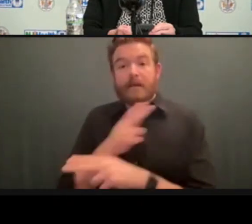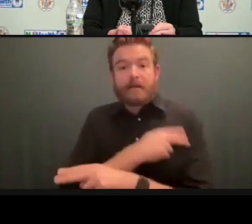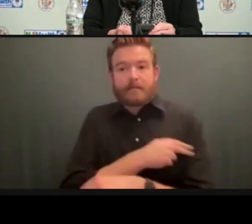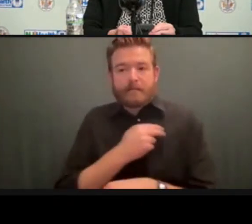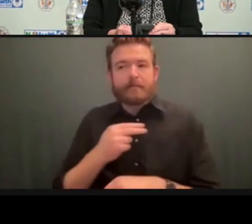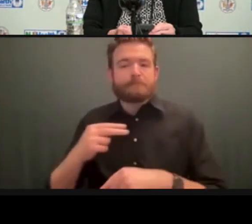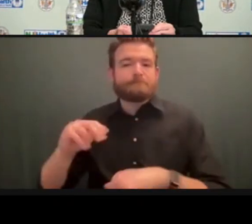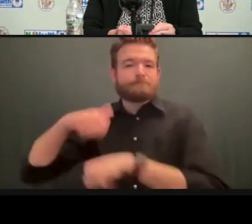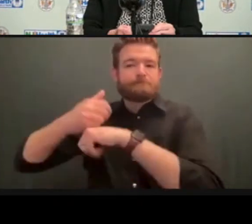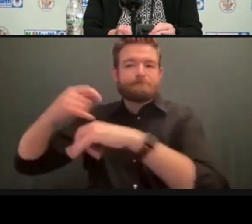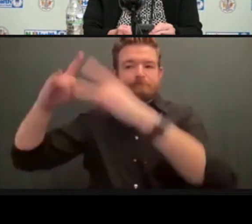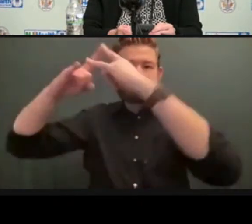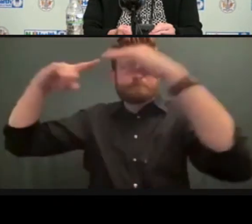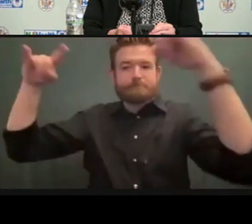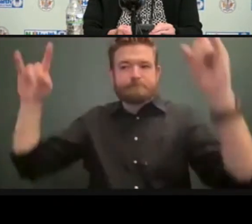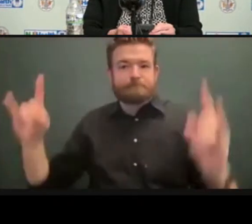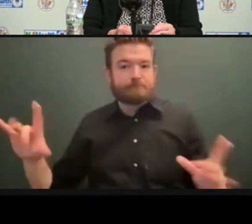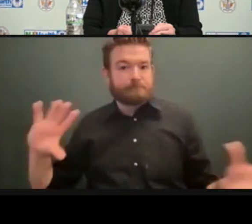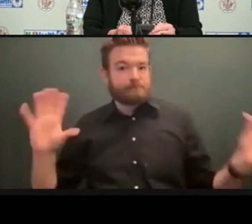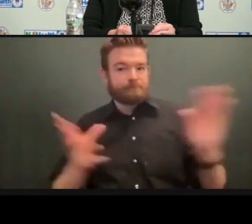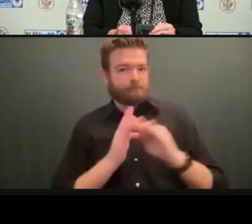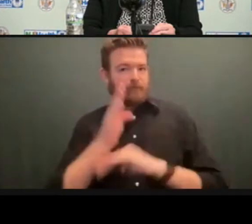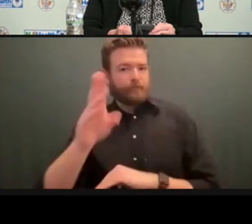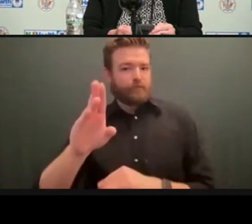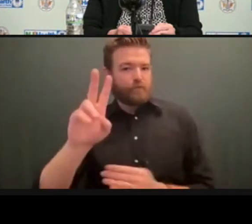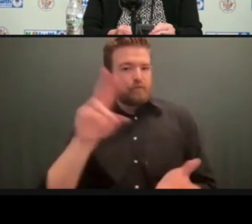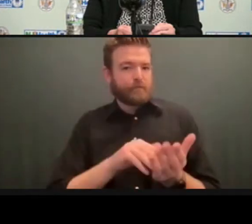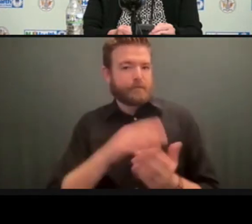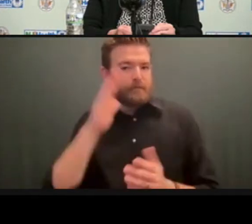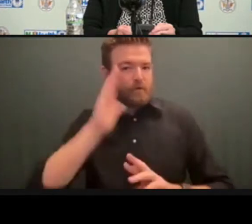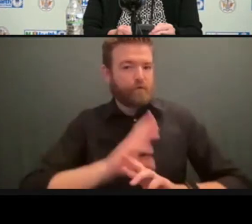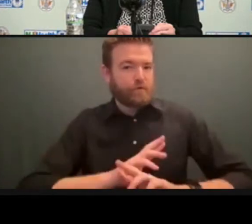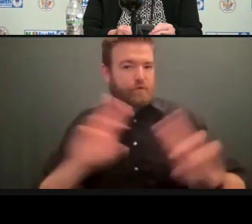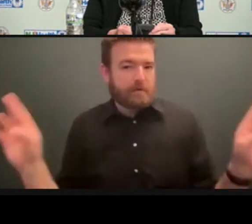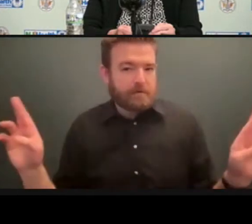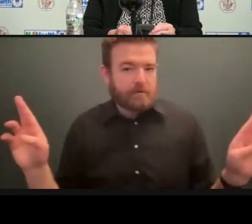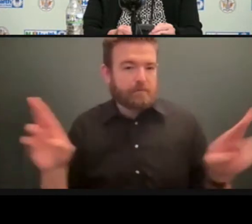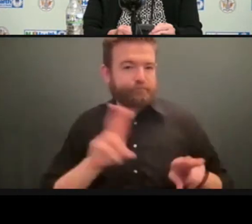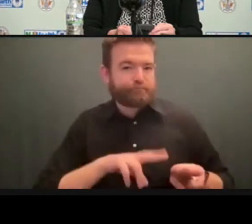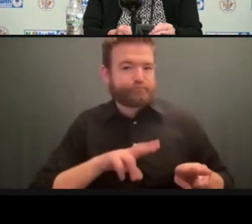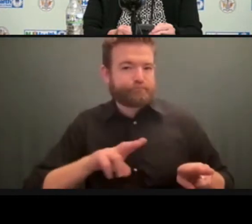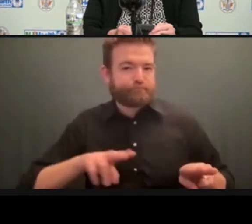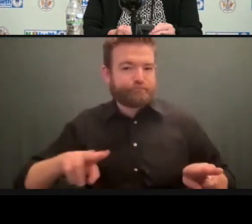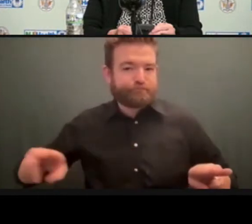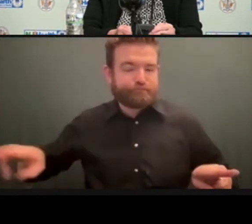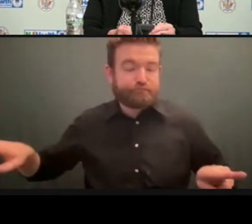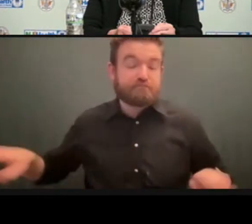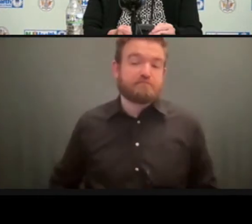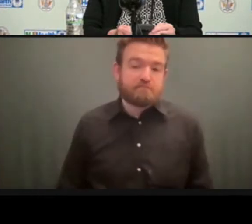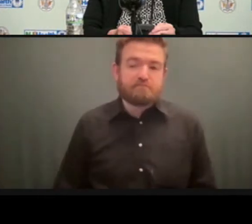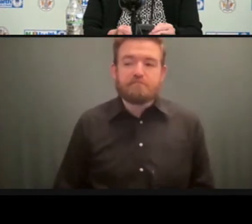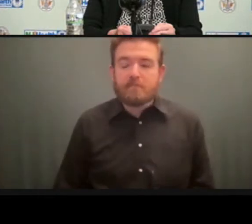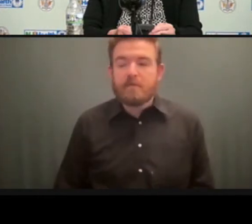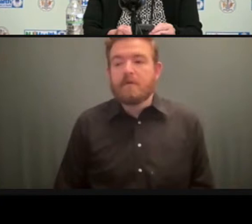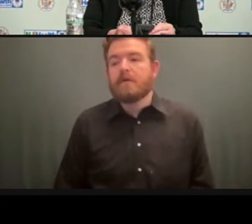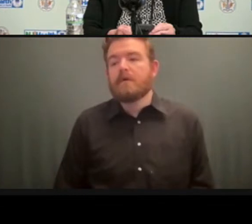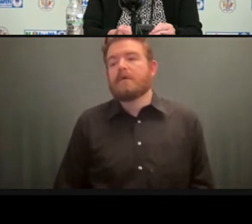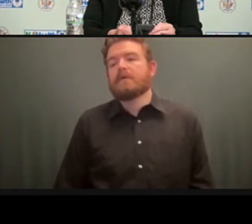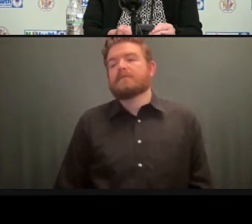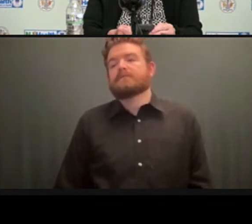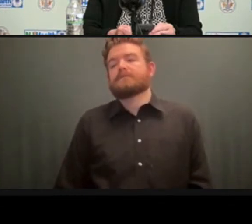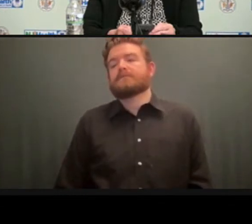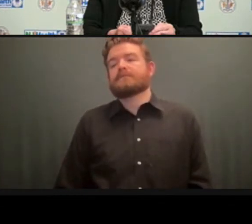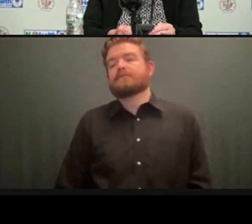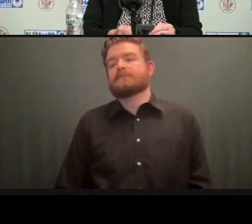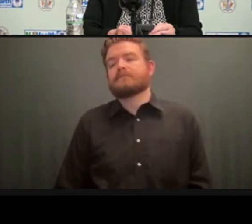making sure that we're ready to go. And our urban search and rescue folks, along with the EMS task force, are it's